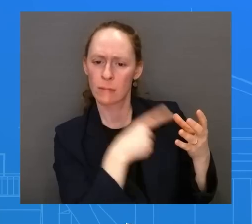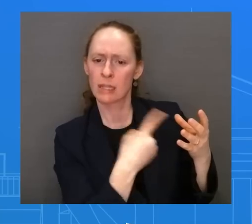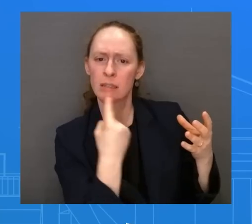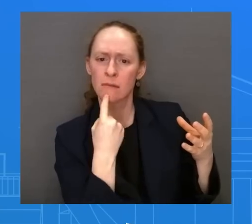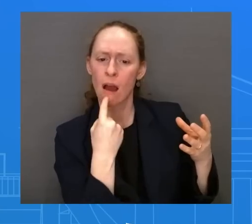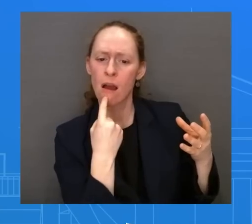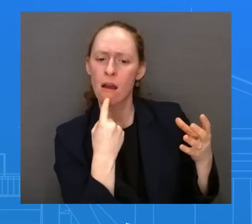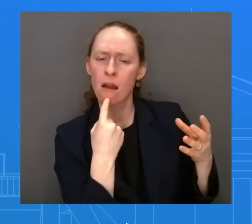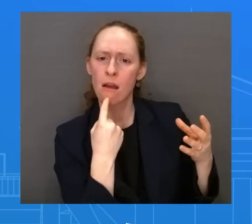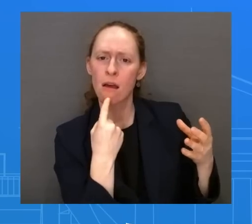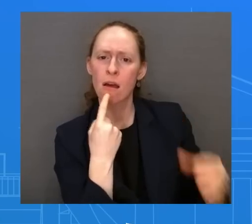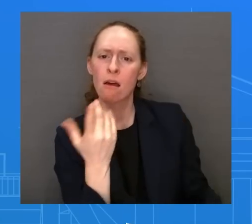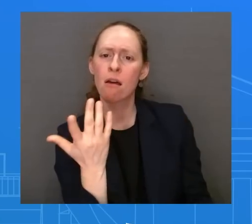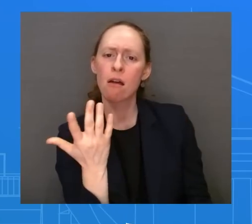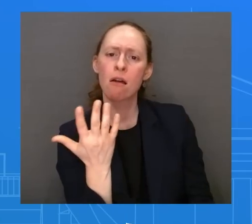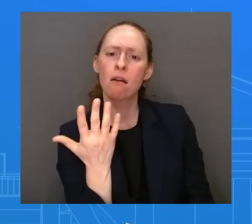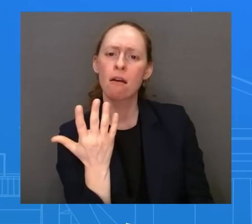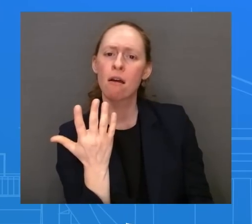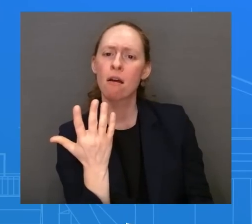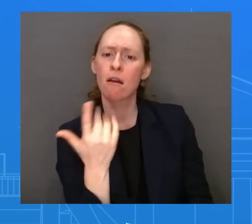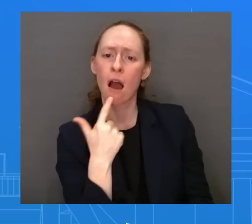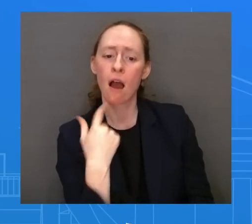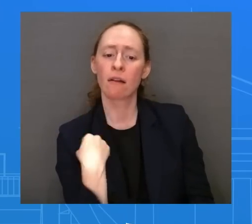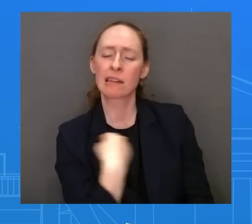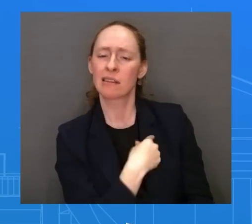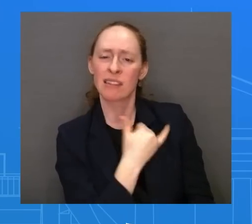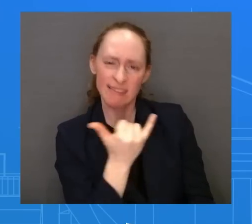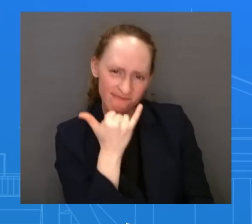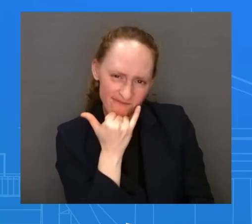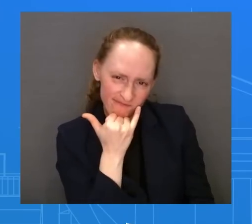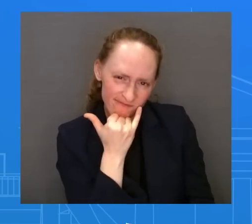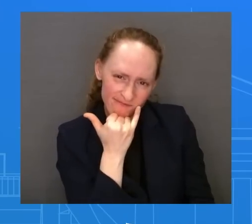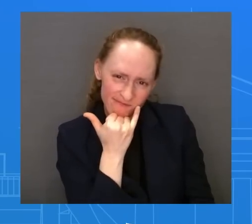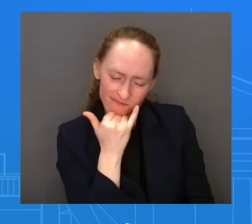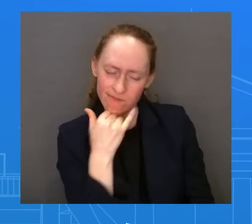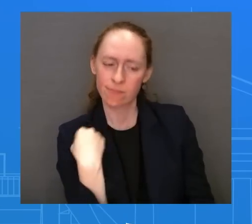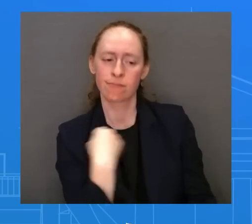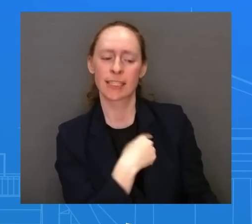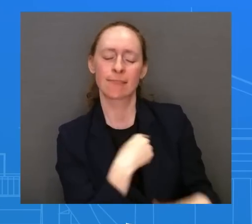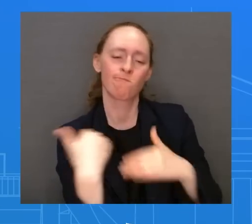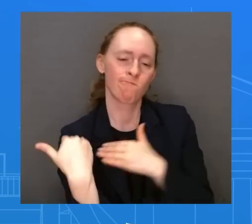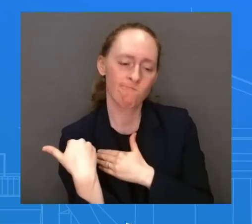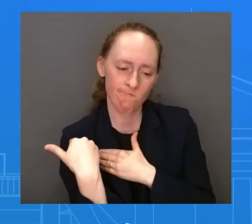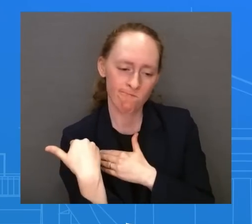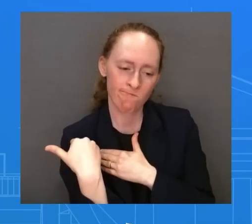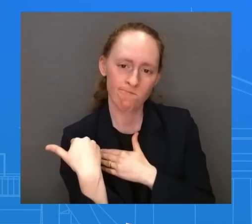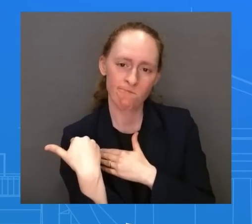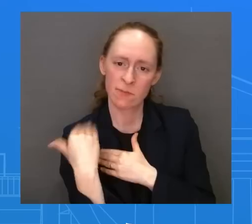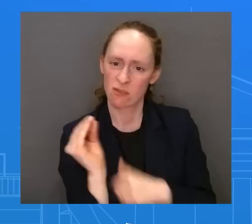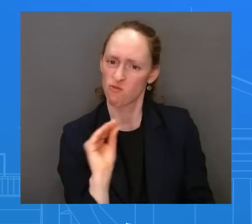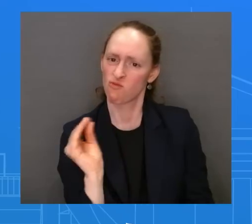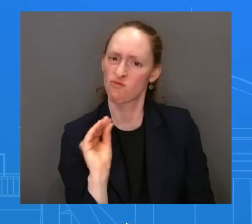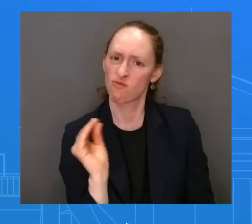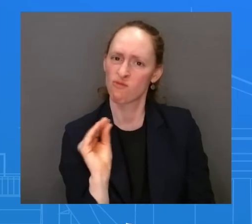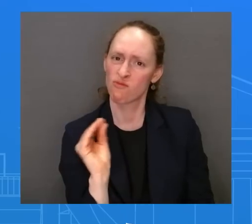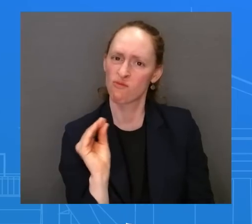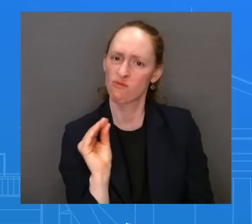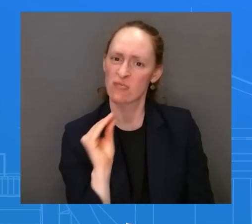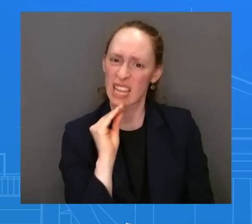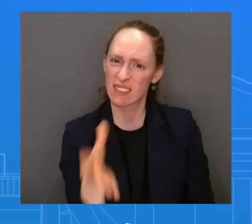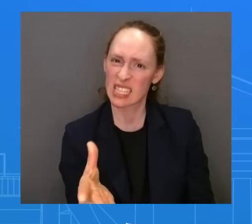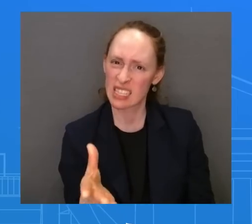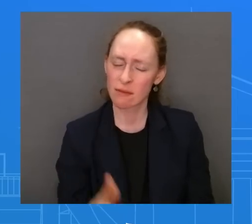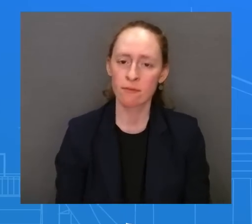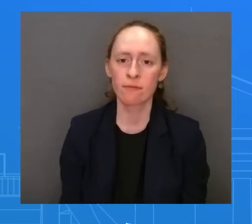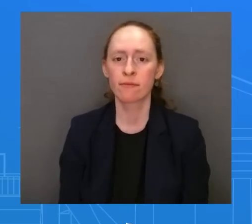mistake by either the president himself or others is there any for what happened I I would argue that the very fact